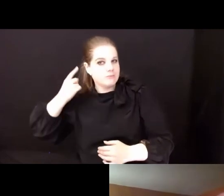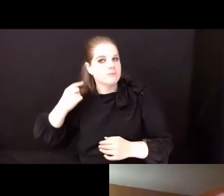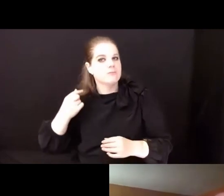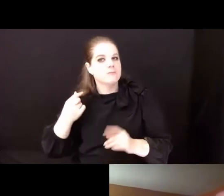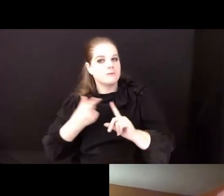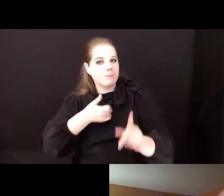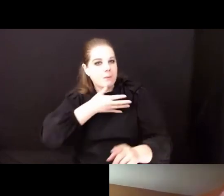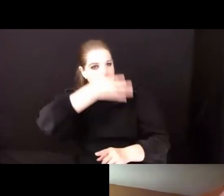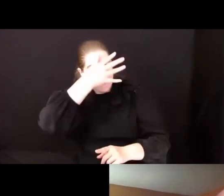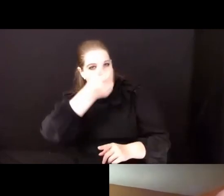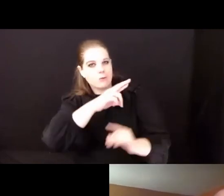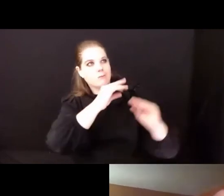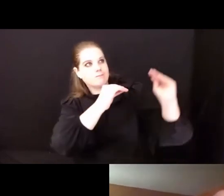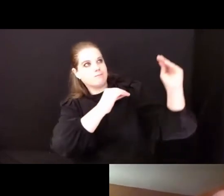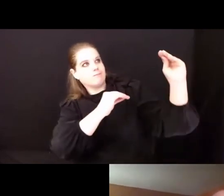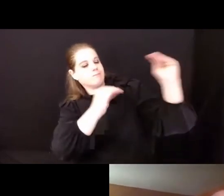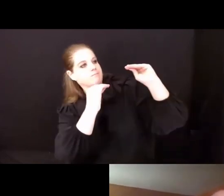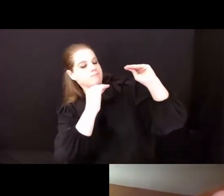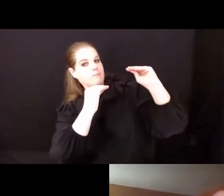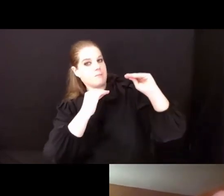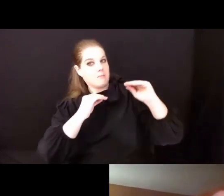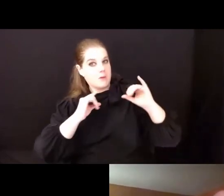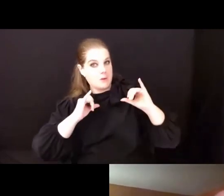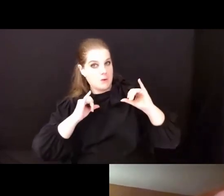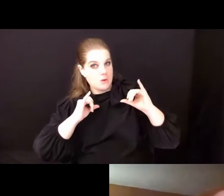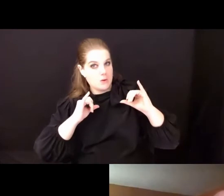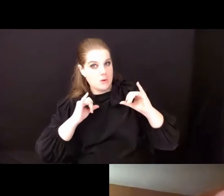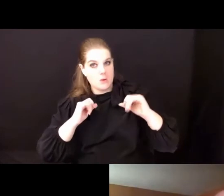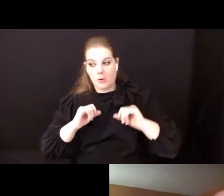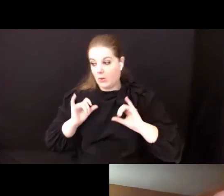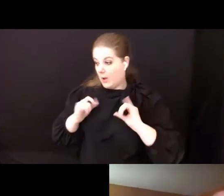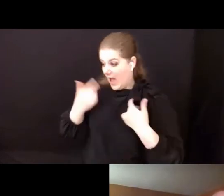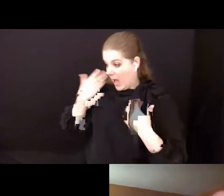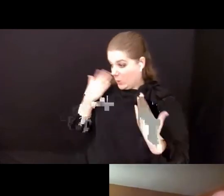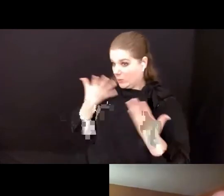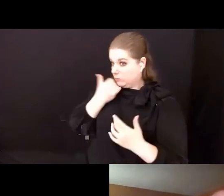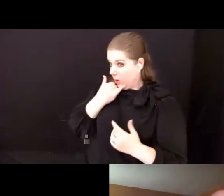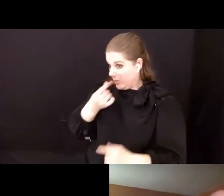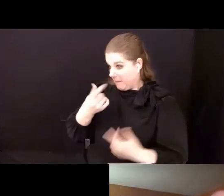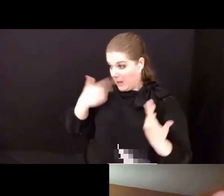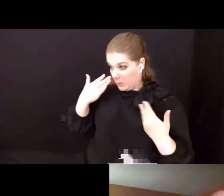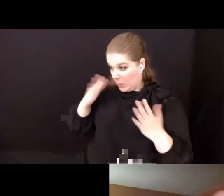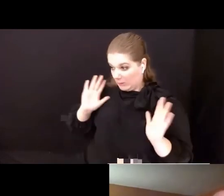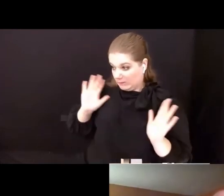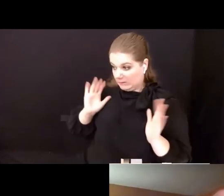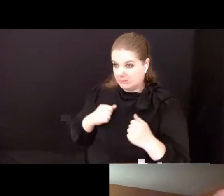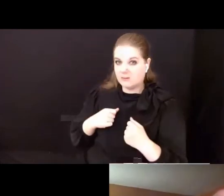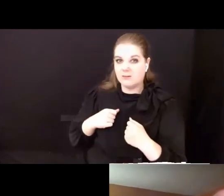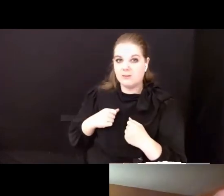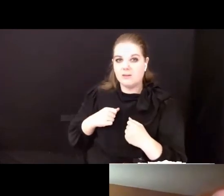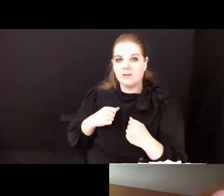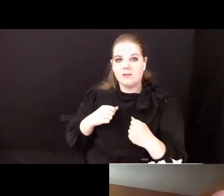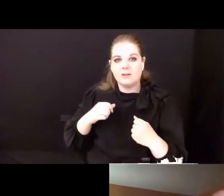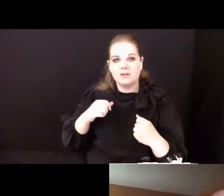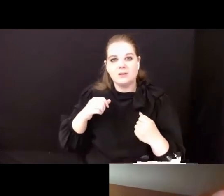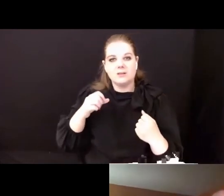with are, I don't know what's wrong with this person, but mom or dad